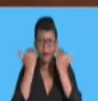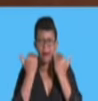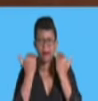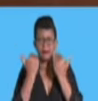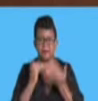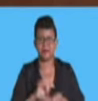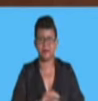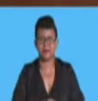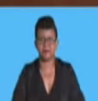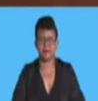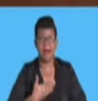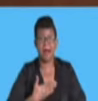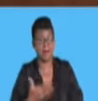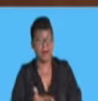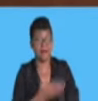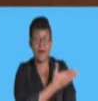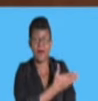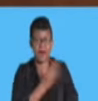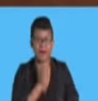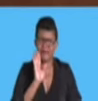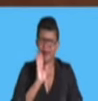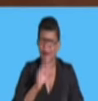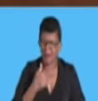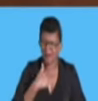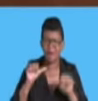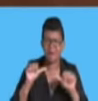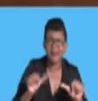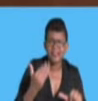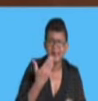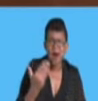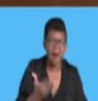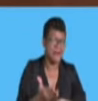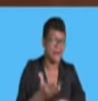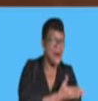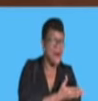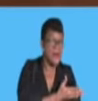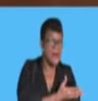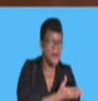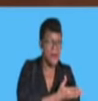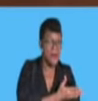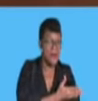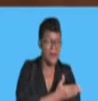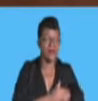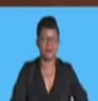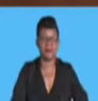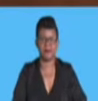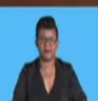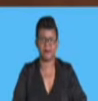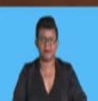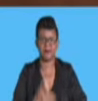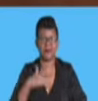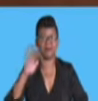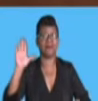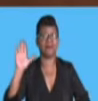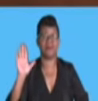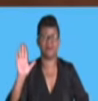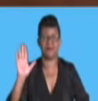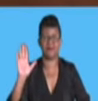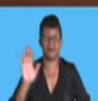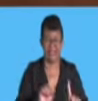His Excellency opened our parliamentary session, just after we were sworn in as members, in this August